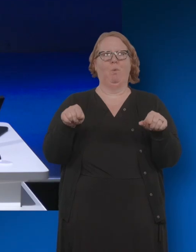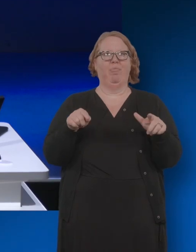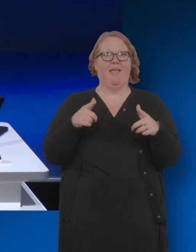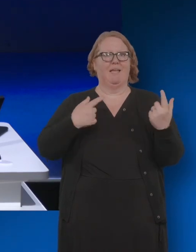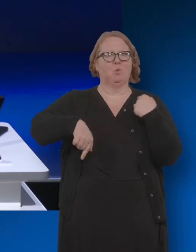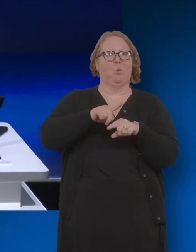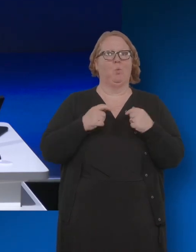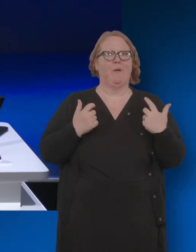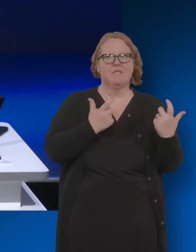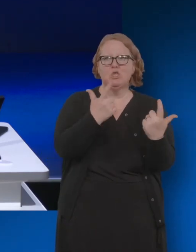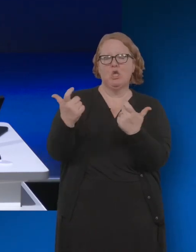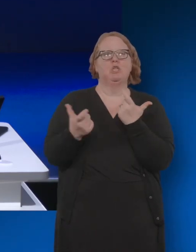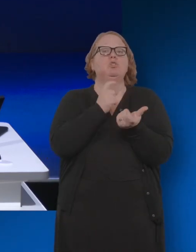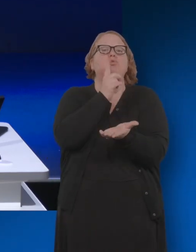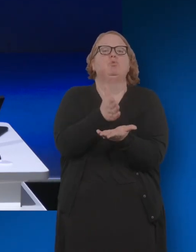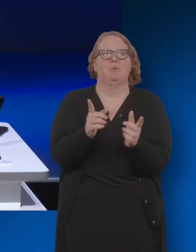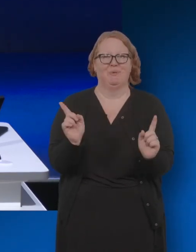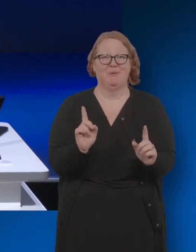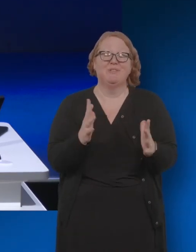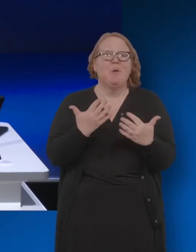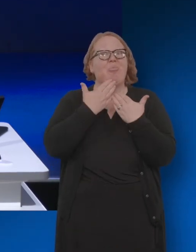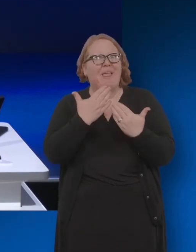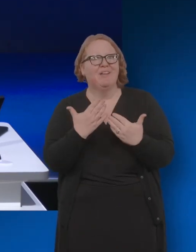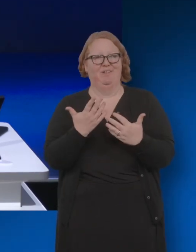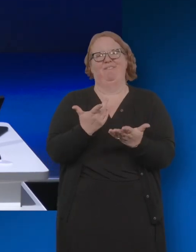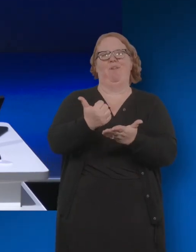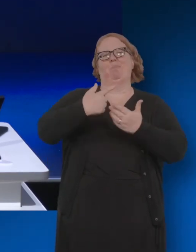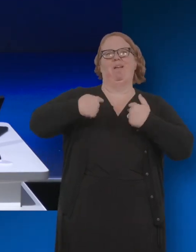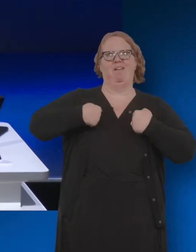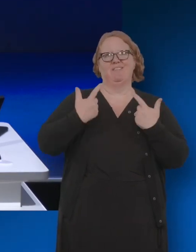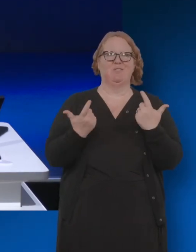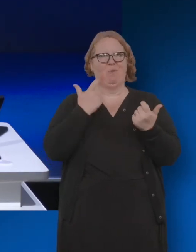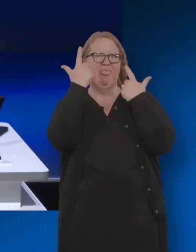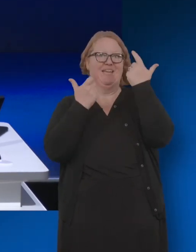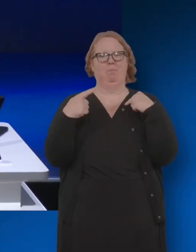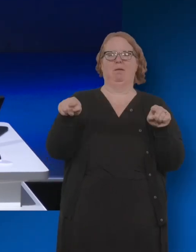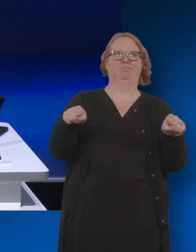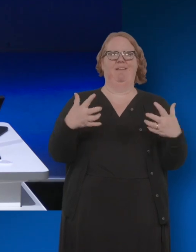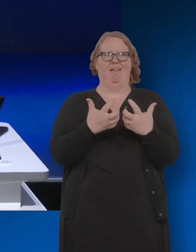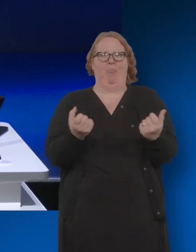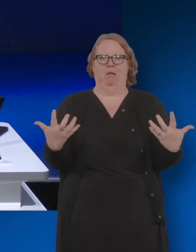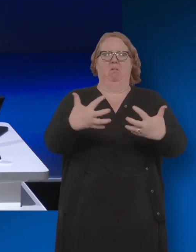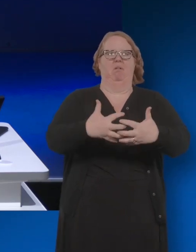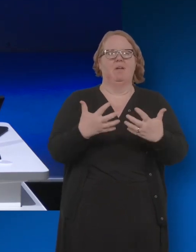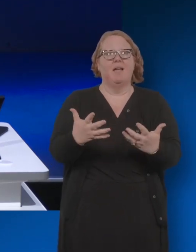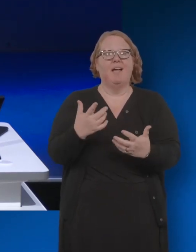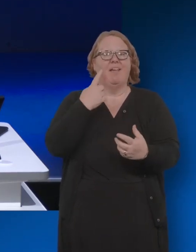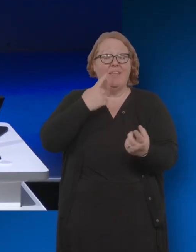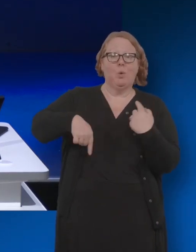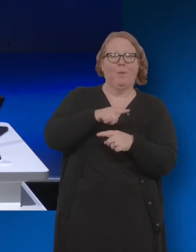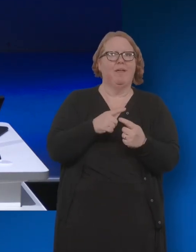truth. So thank you for helping us to wrestle with that, and I hope all of us in the room have found it helpful